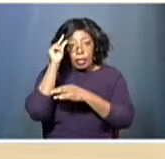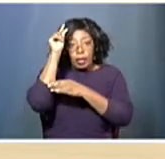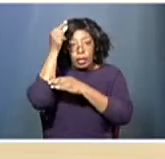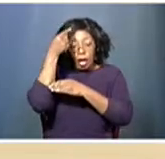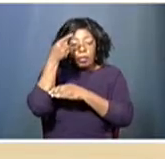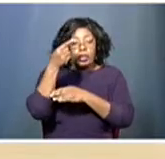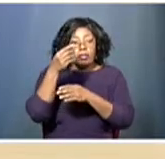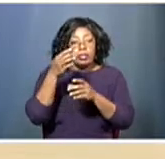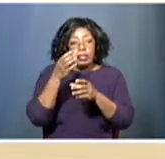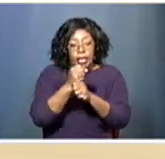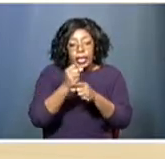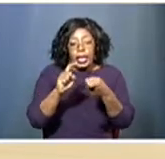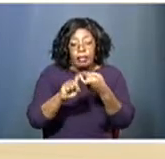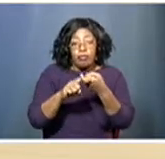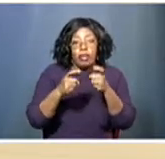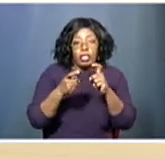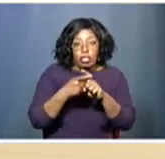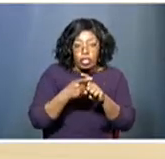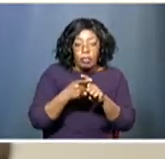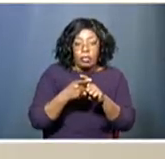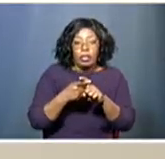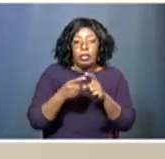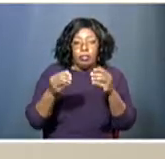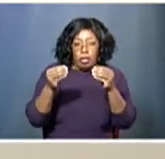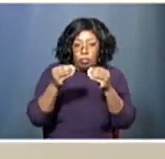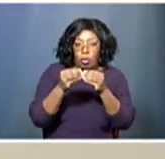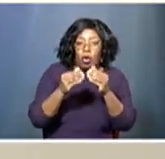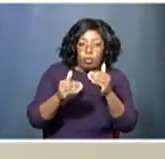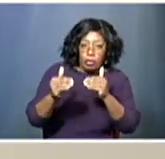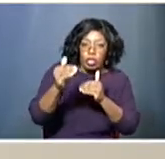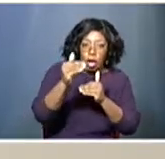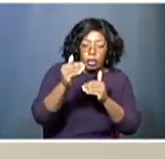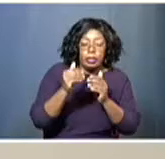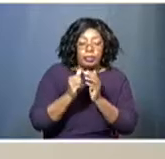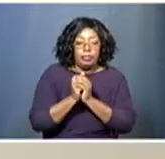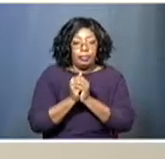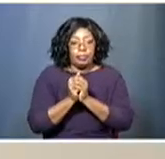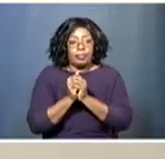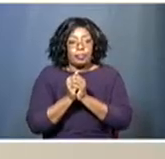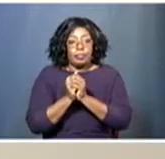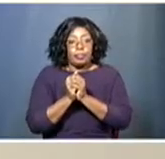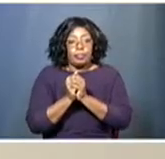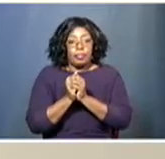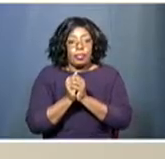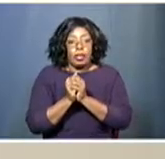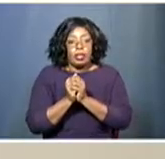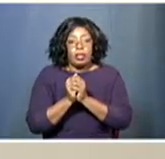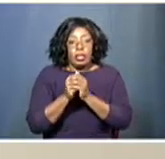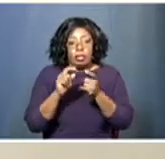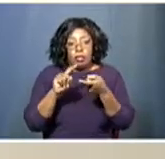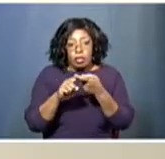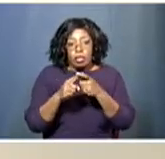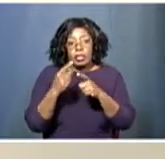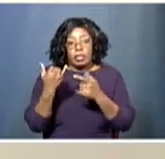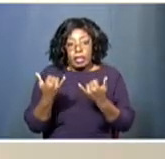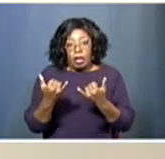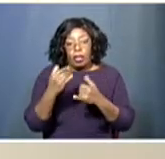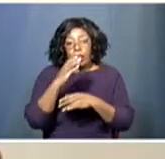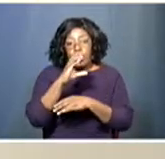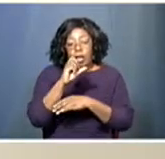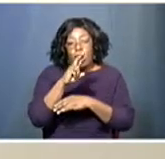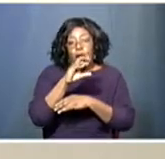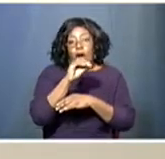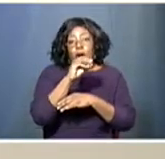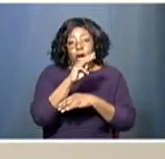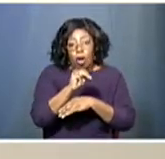that friendship a big step further. I think it went as far as where it was thought that a CARICOM mission would be set